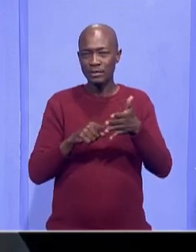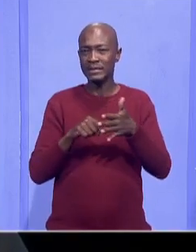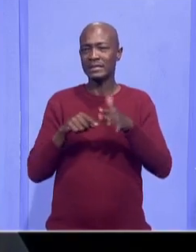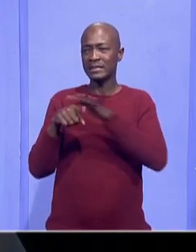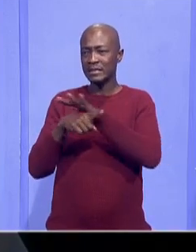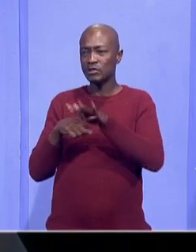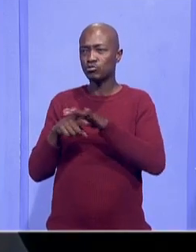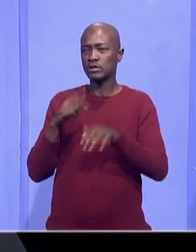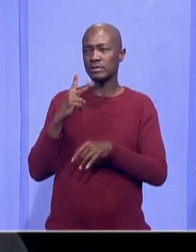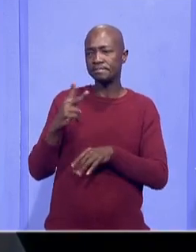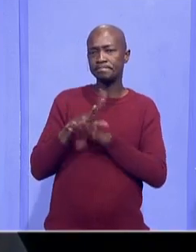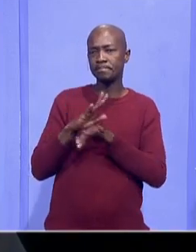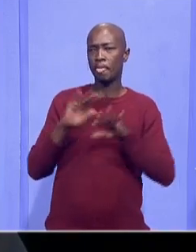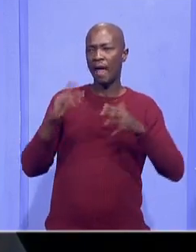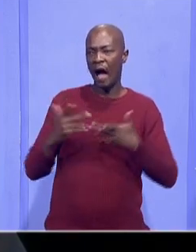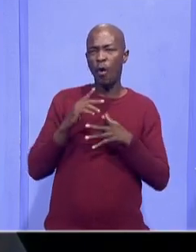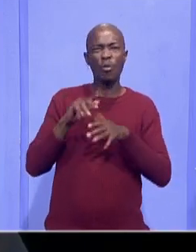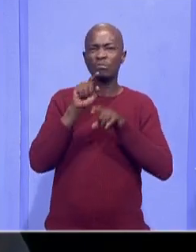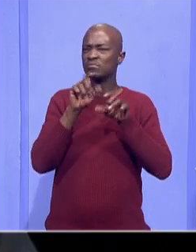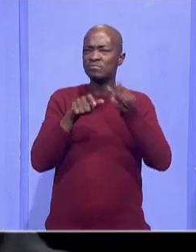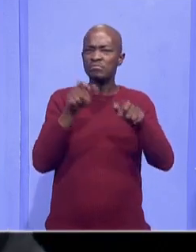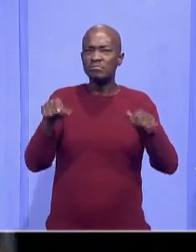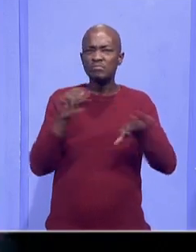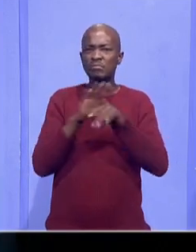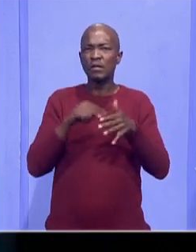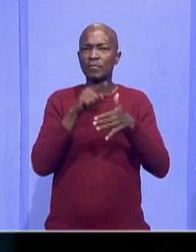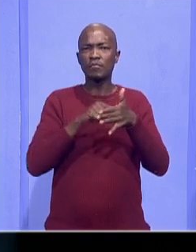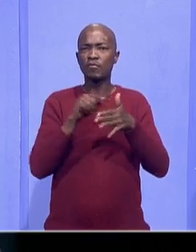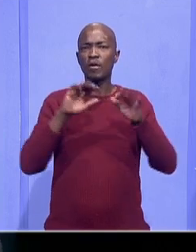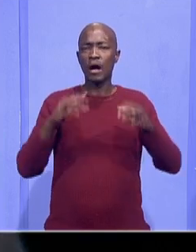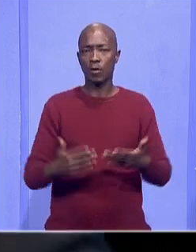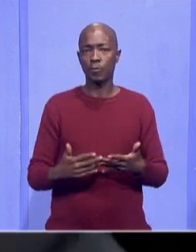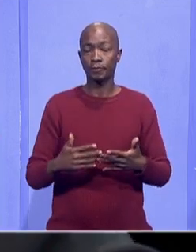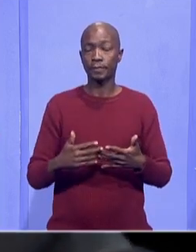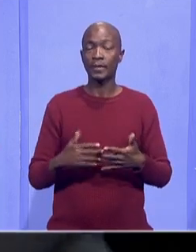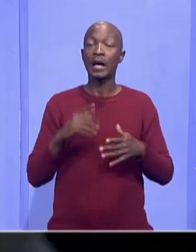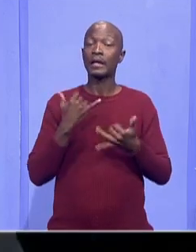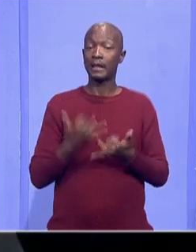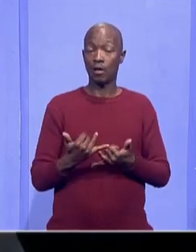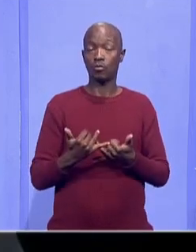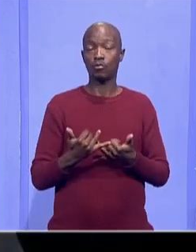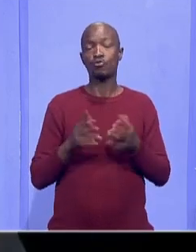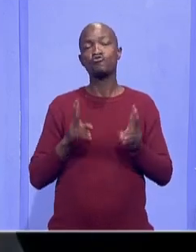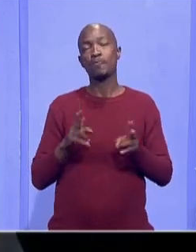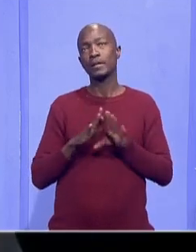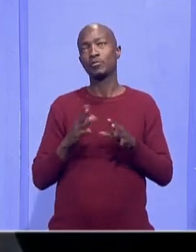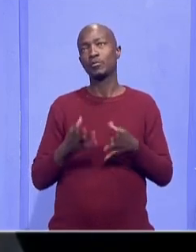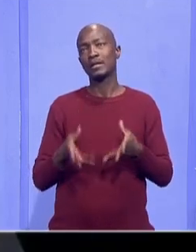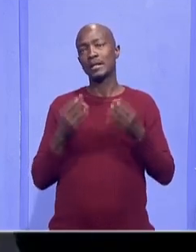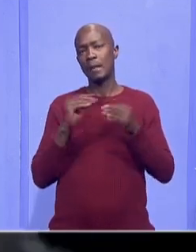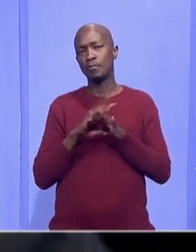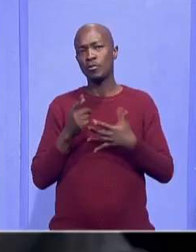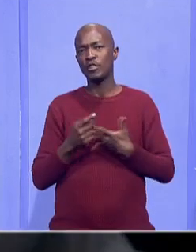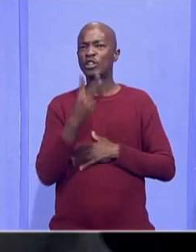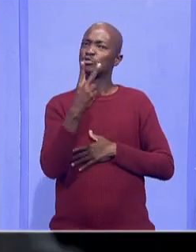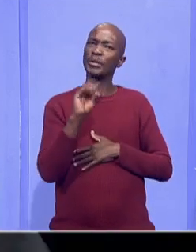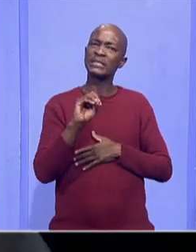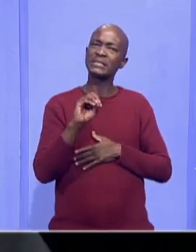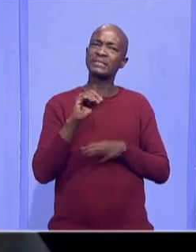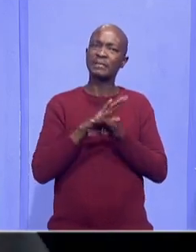vote, within those particular districts. And we'll generally then come up with about 20 clusters of patterns, and we